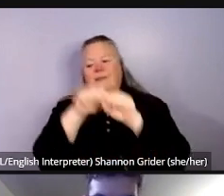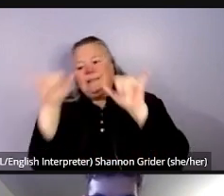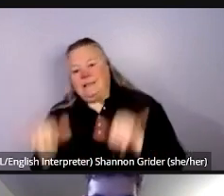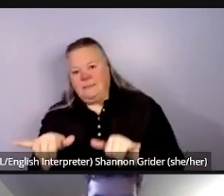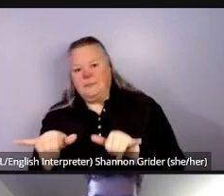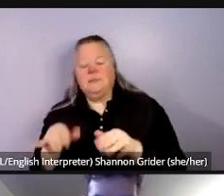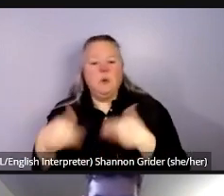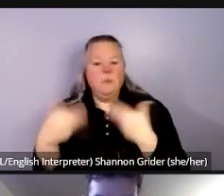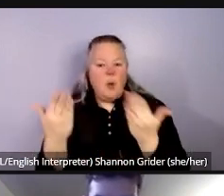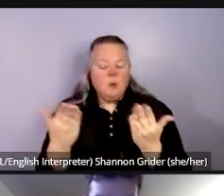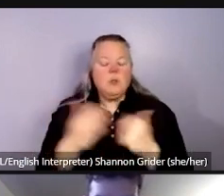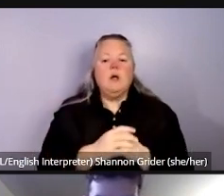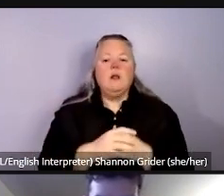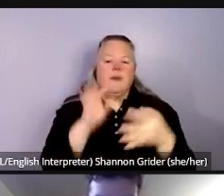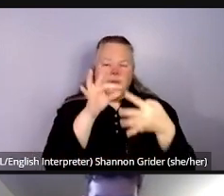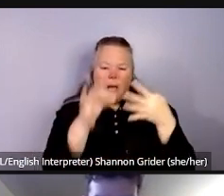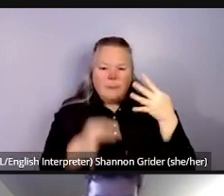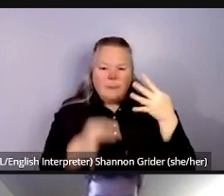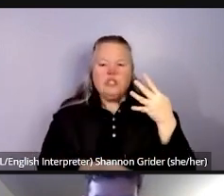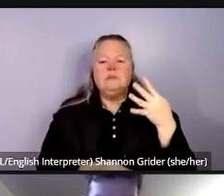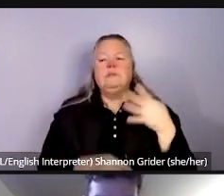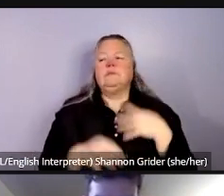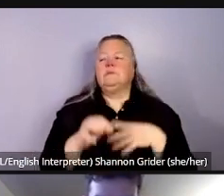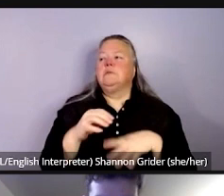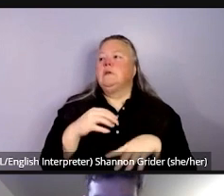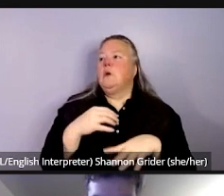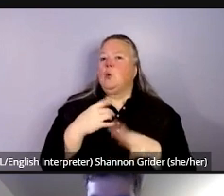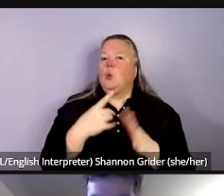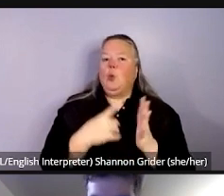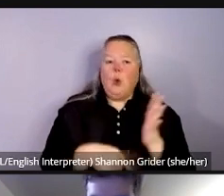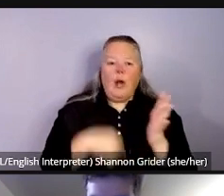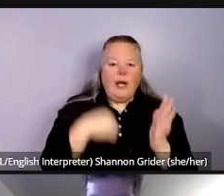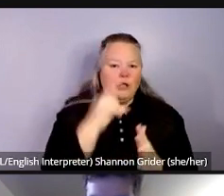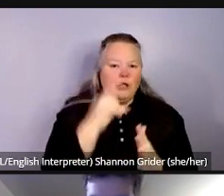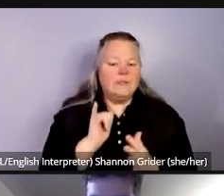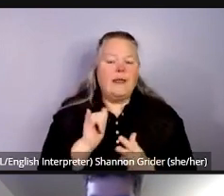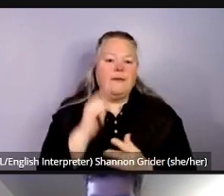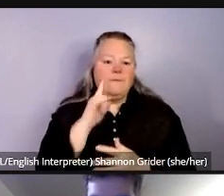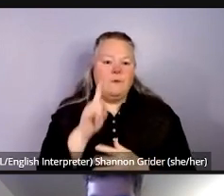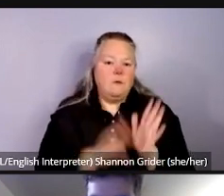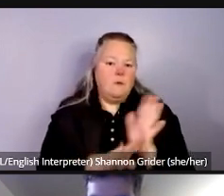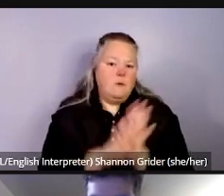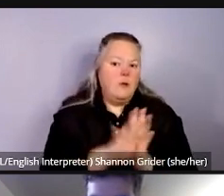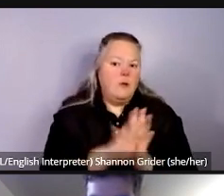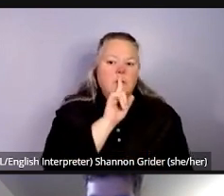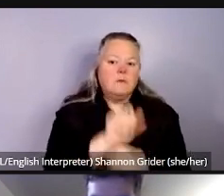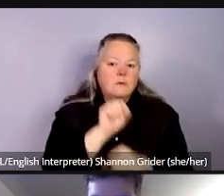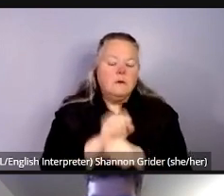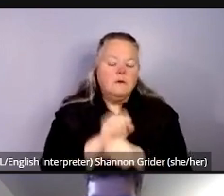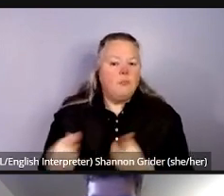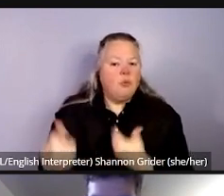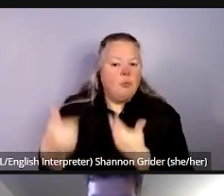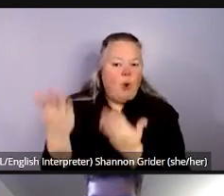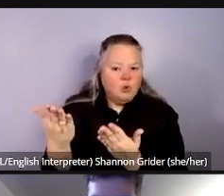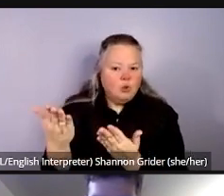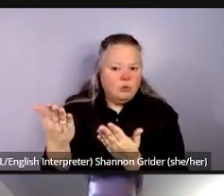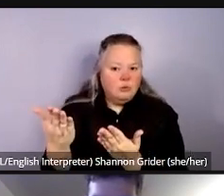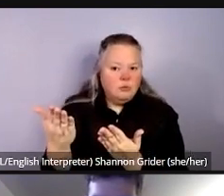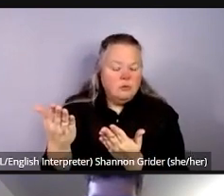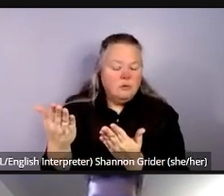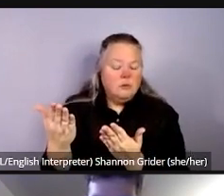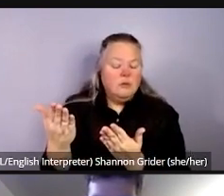of options, and exploring what it looks like to start to develop a true proposal for